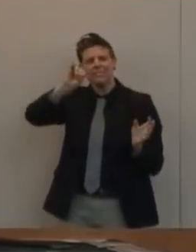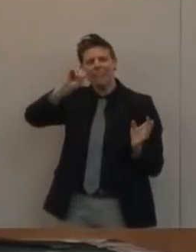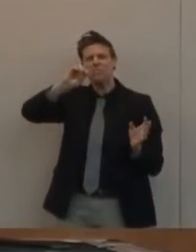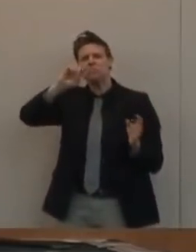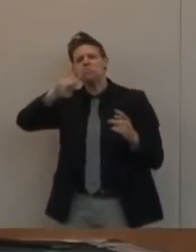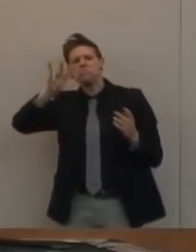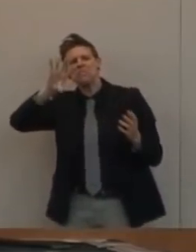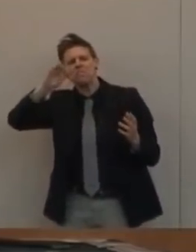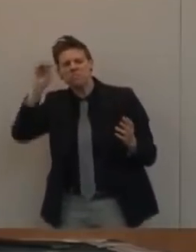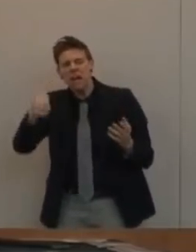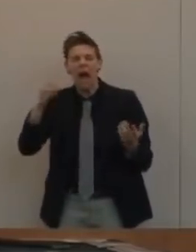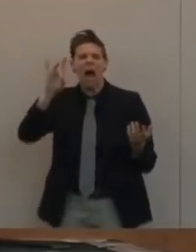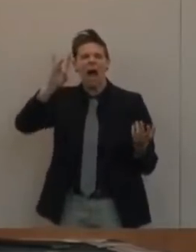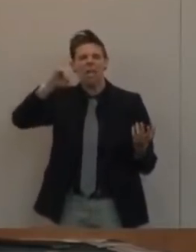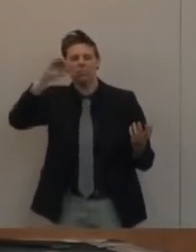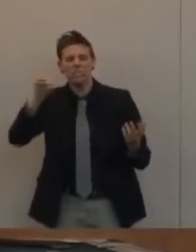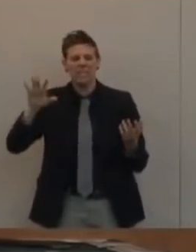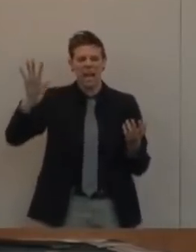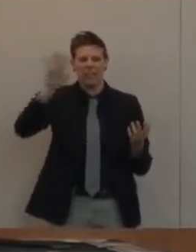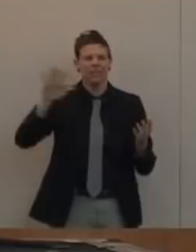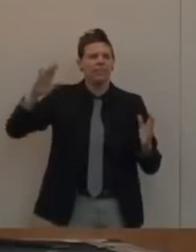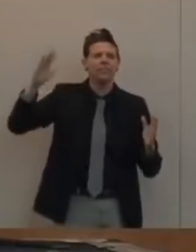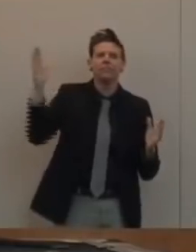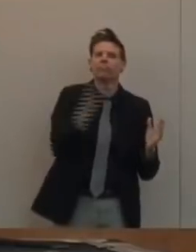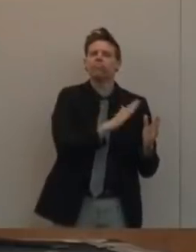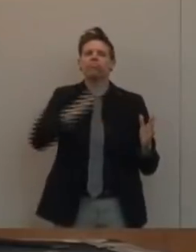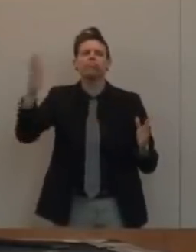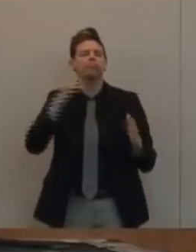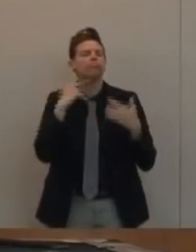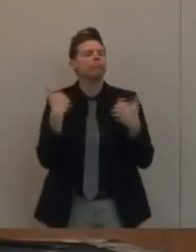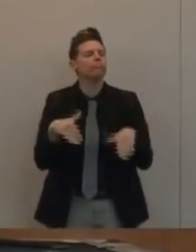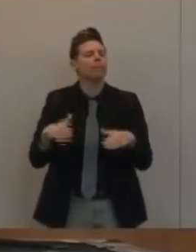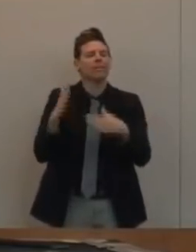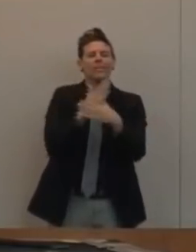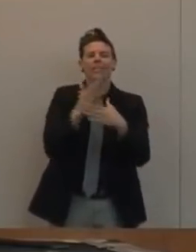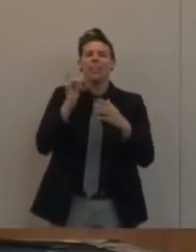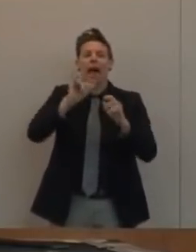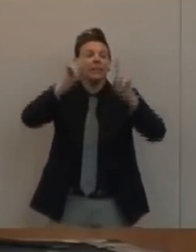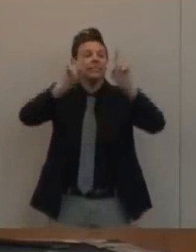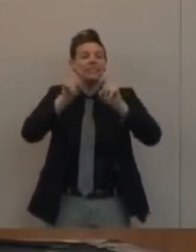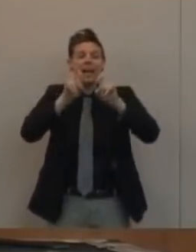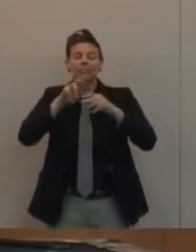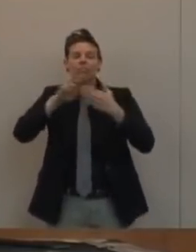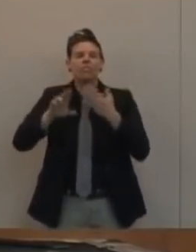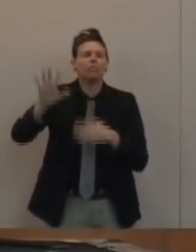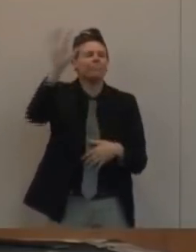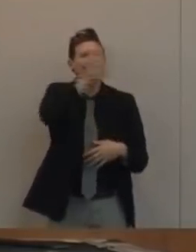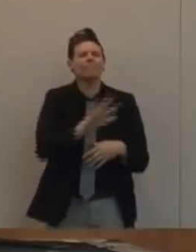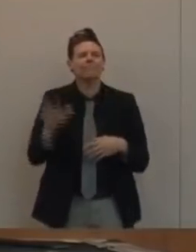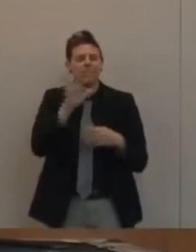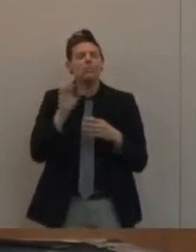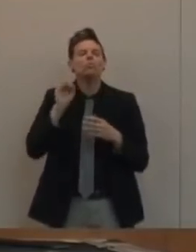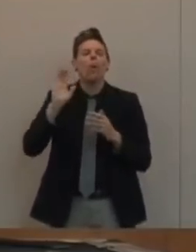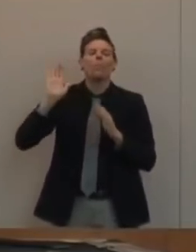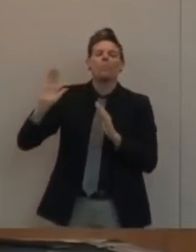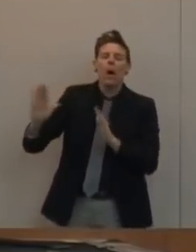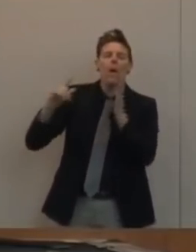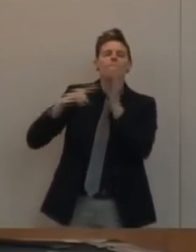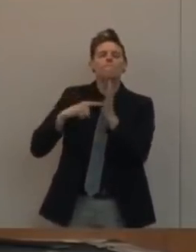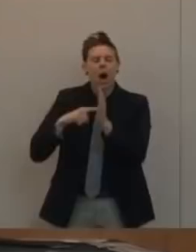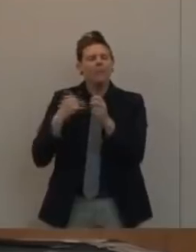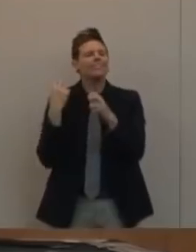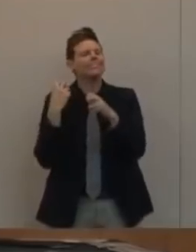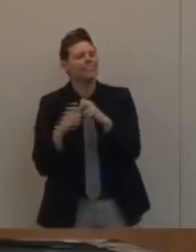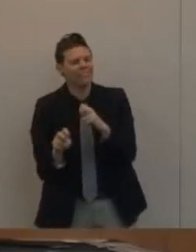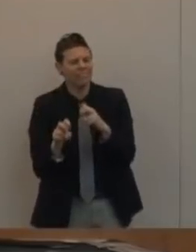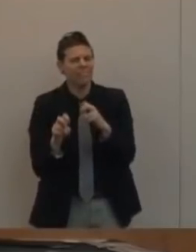depends on what you're seeing in the percentage of your test results. So it's a hard thing to give you an